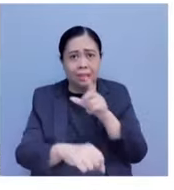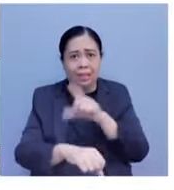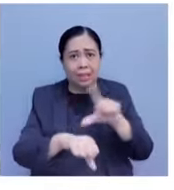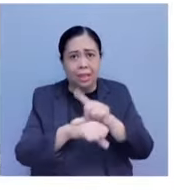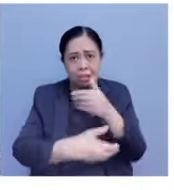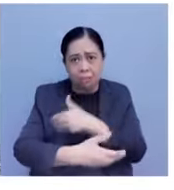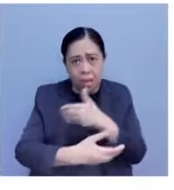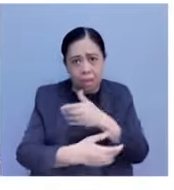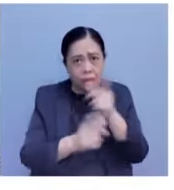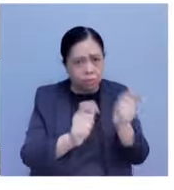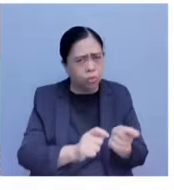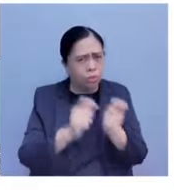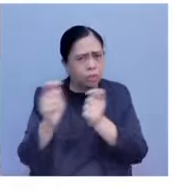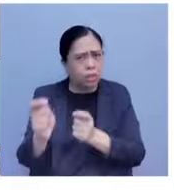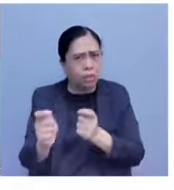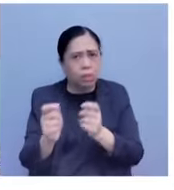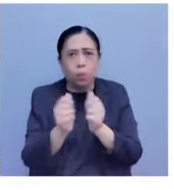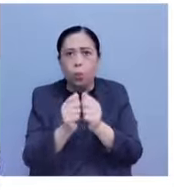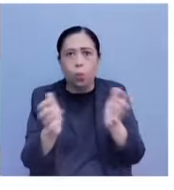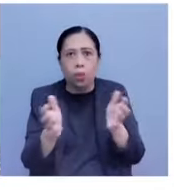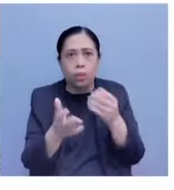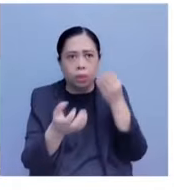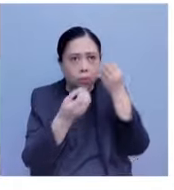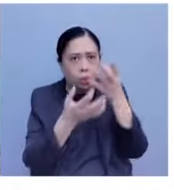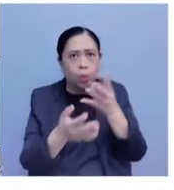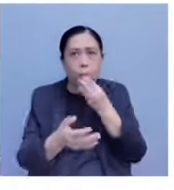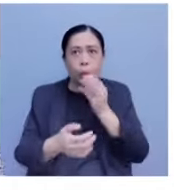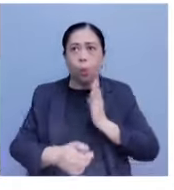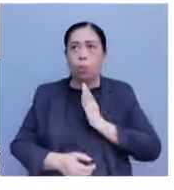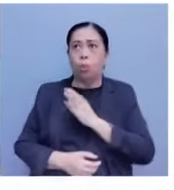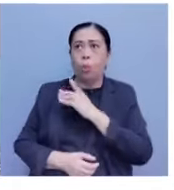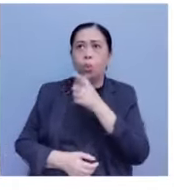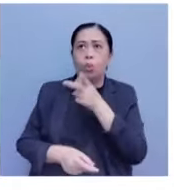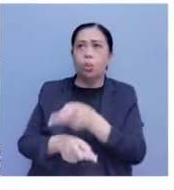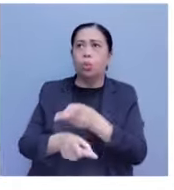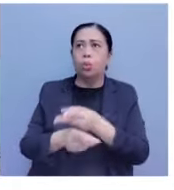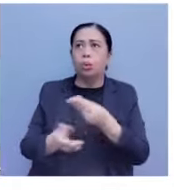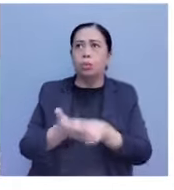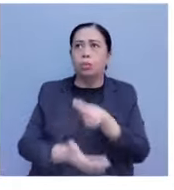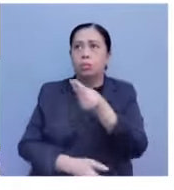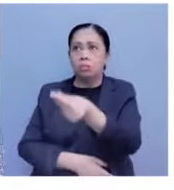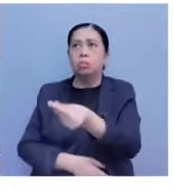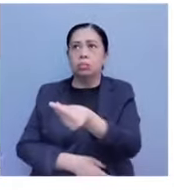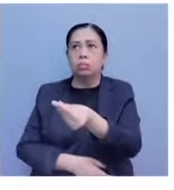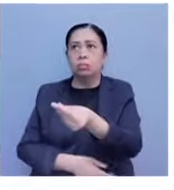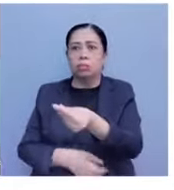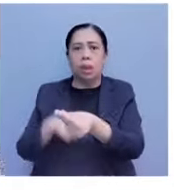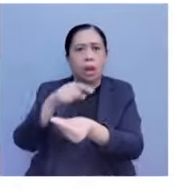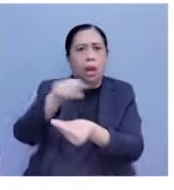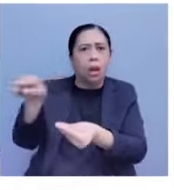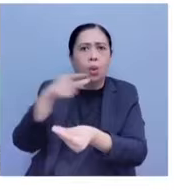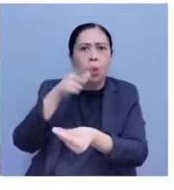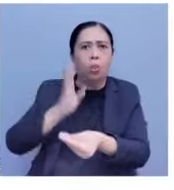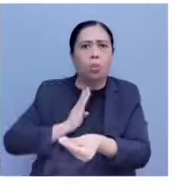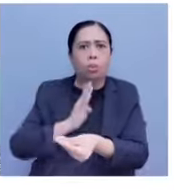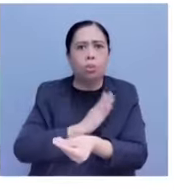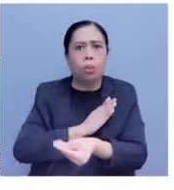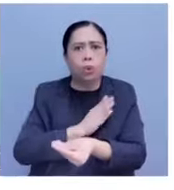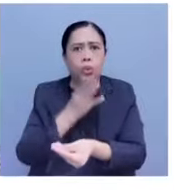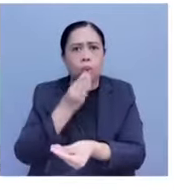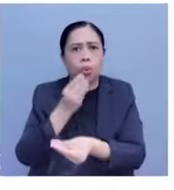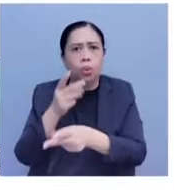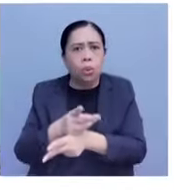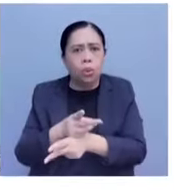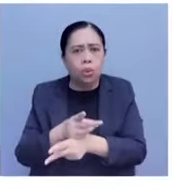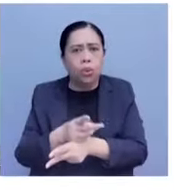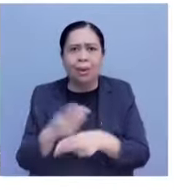they transferred without even knowing who the board that will manage these billions of pesos are. I mean,